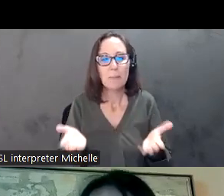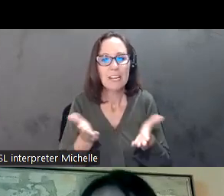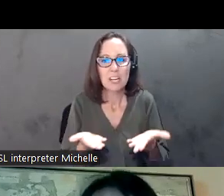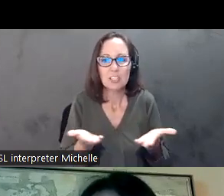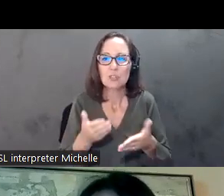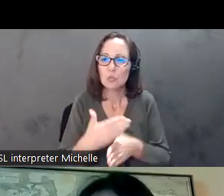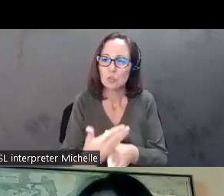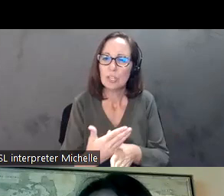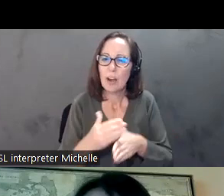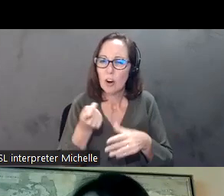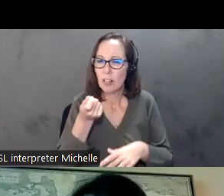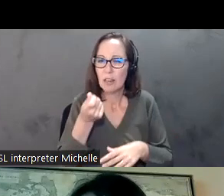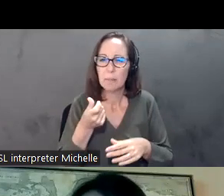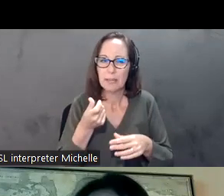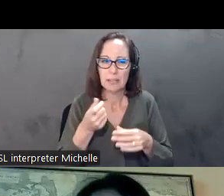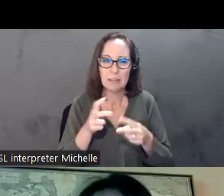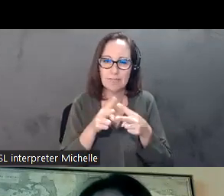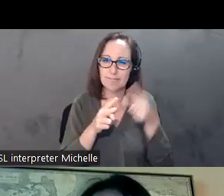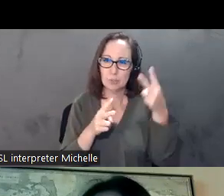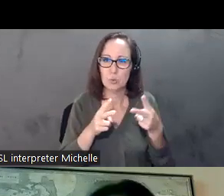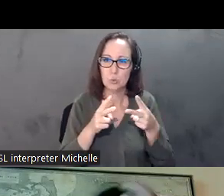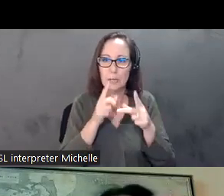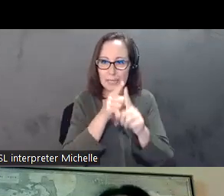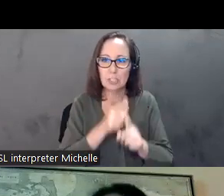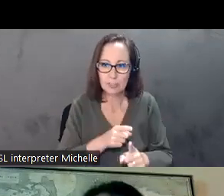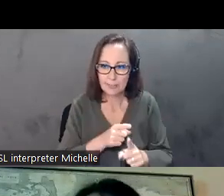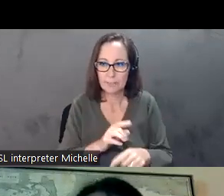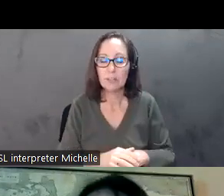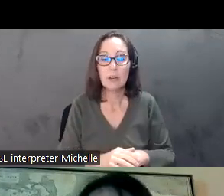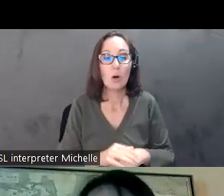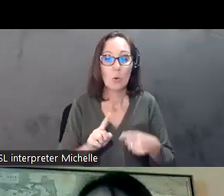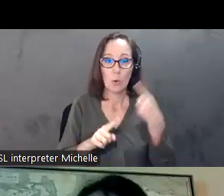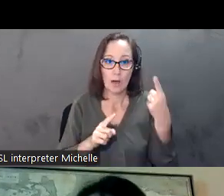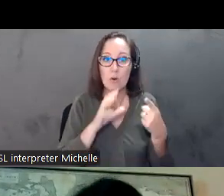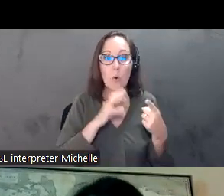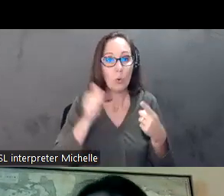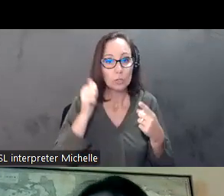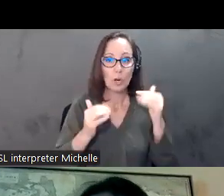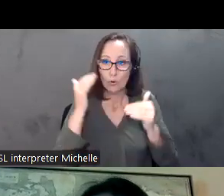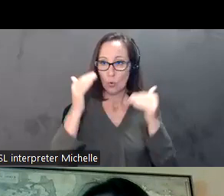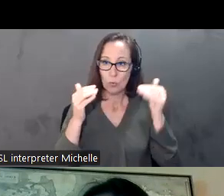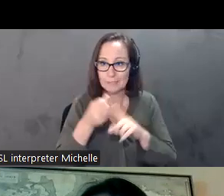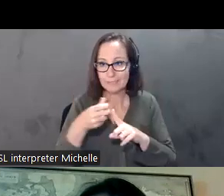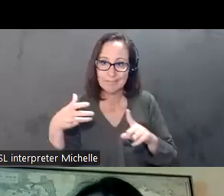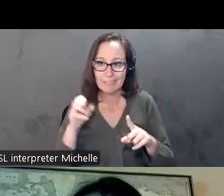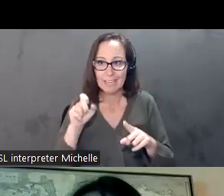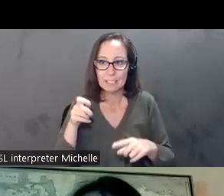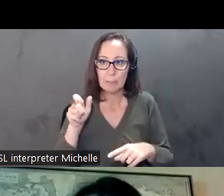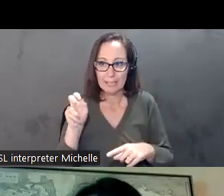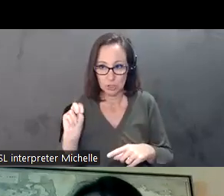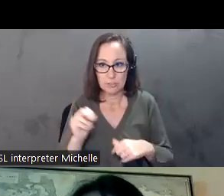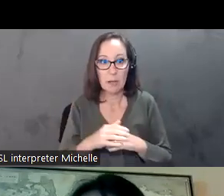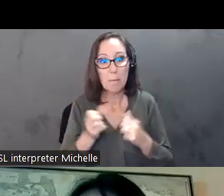about two different initiatives. One is on our older adult expansion. As many of